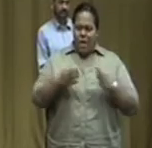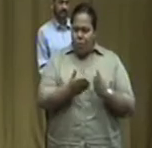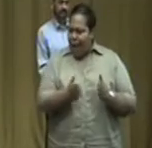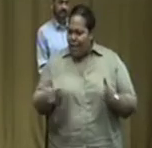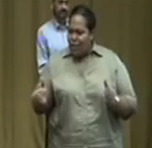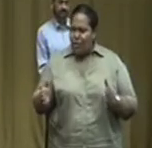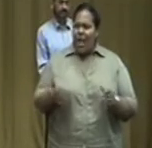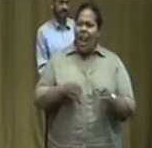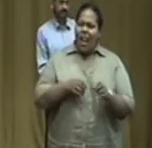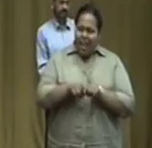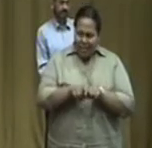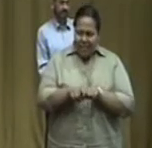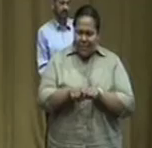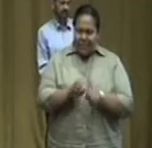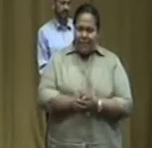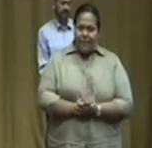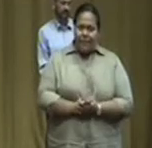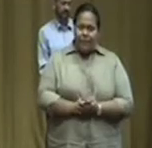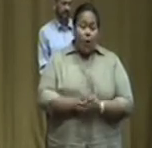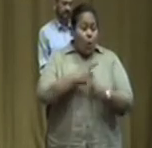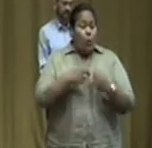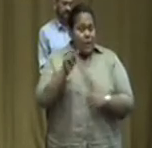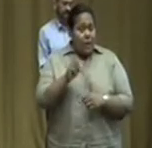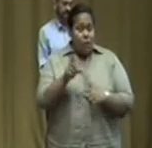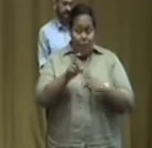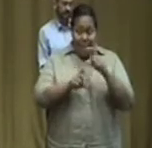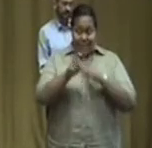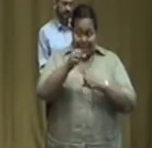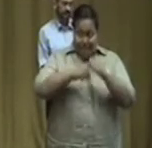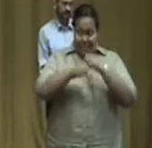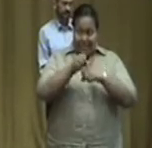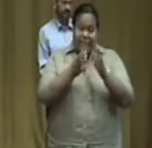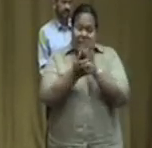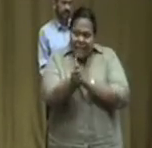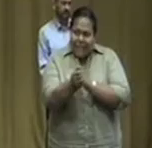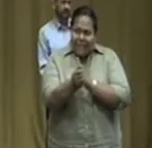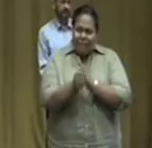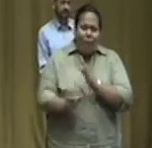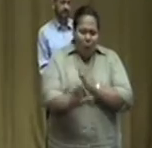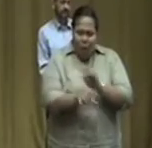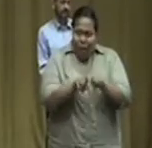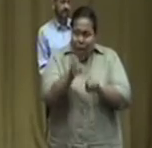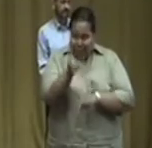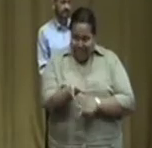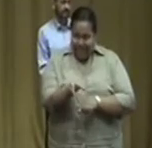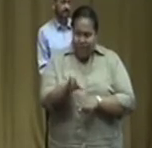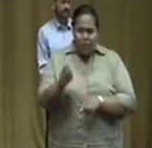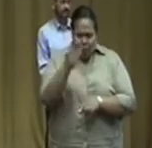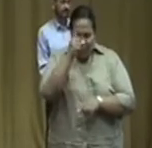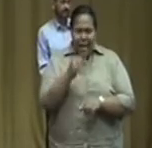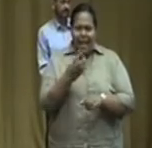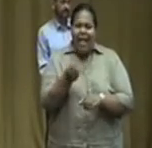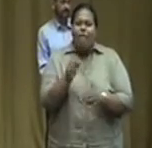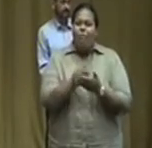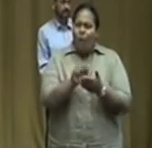critically important is we have to build capacity and skills among our learners to discern credible and reliable